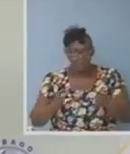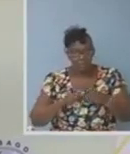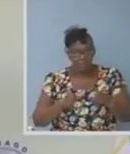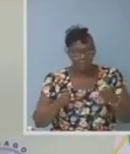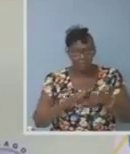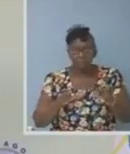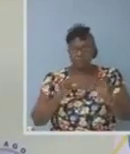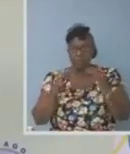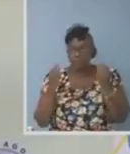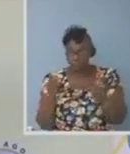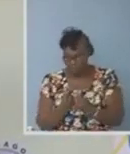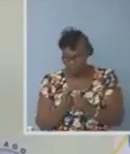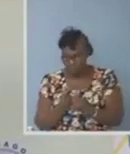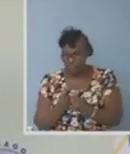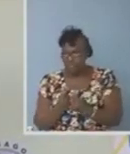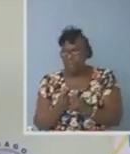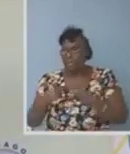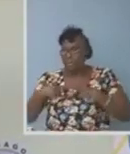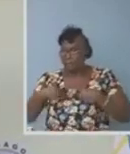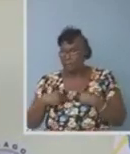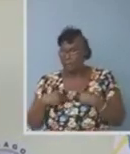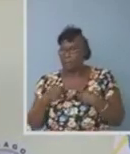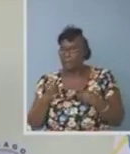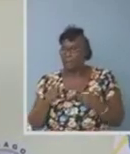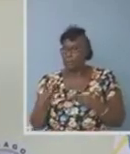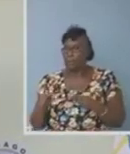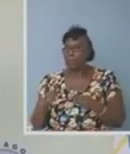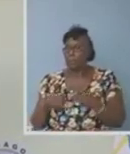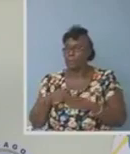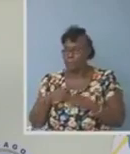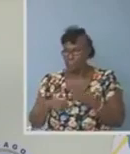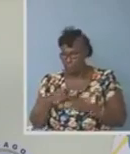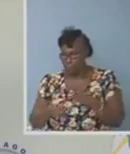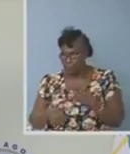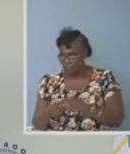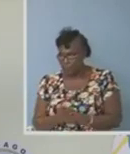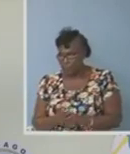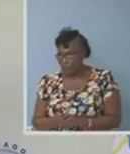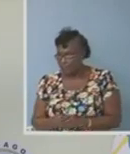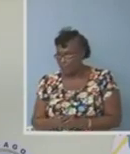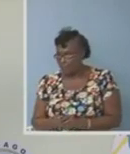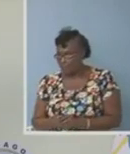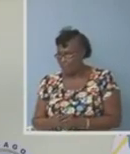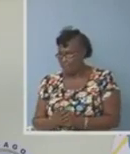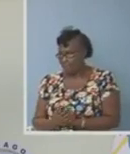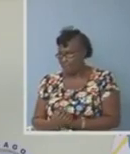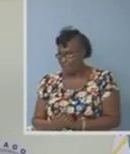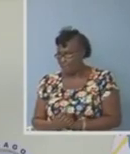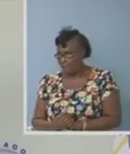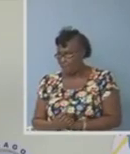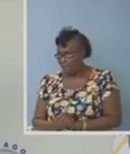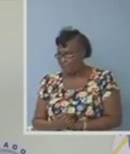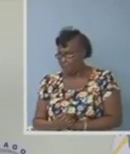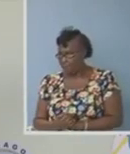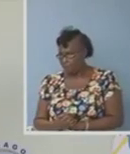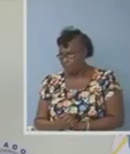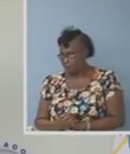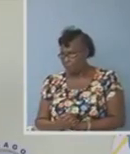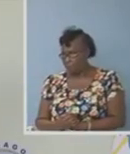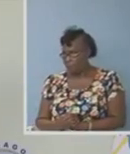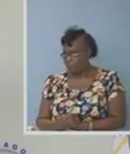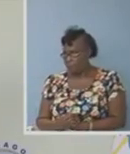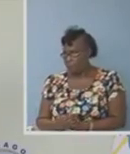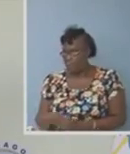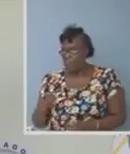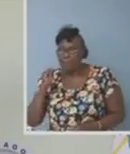back, education has been impacted. So we want to give an update on the Tobago's perspective. So at this time I will invite Mrs.